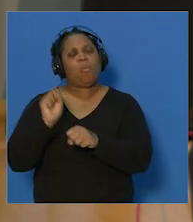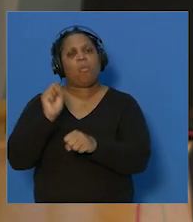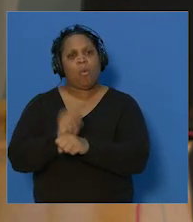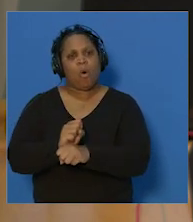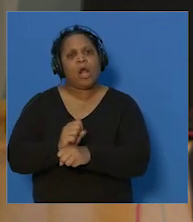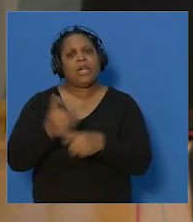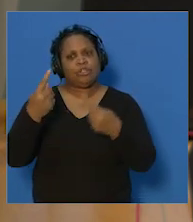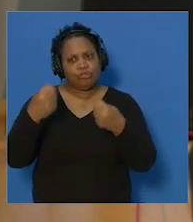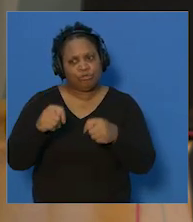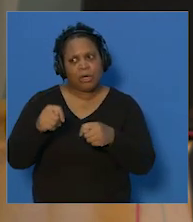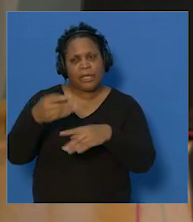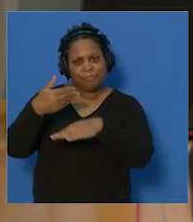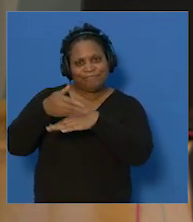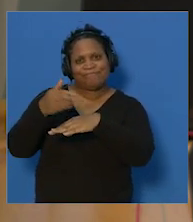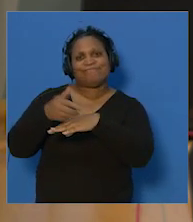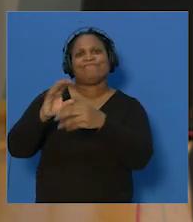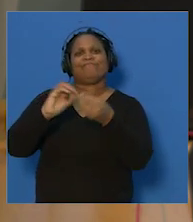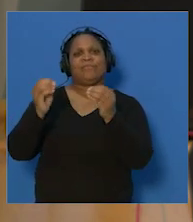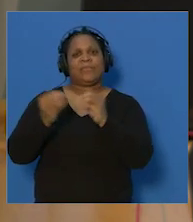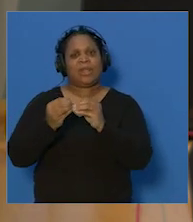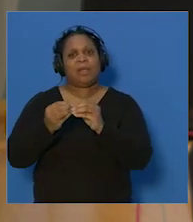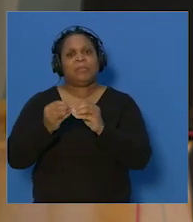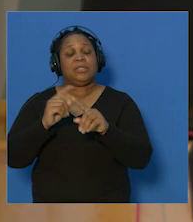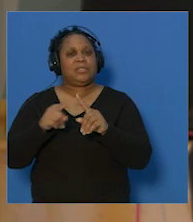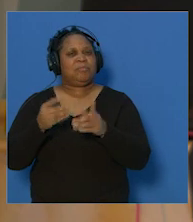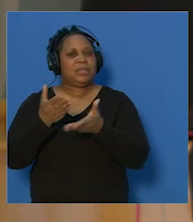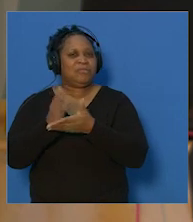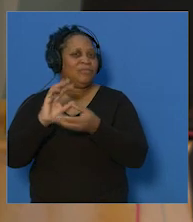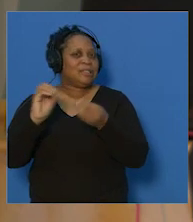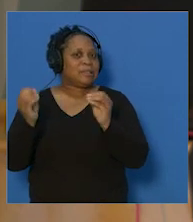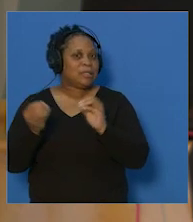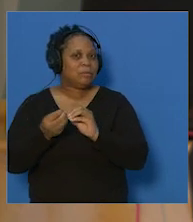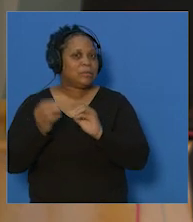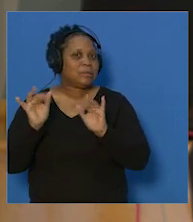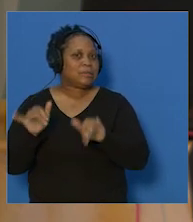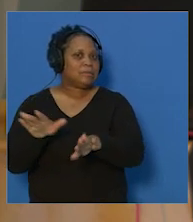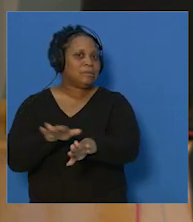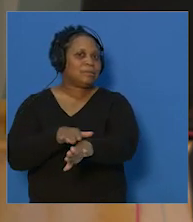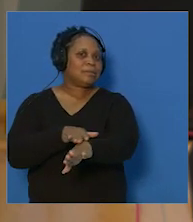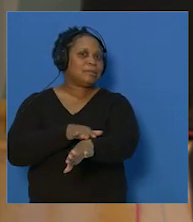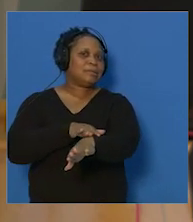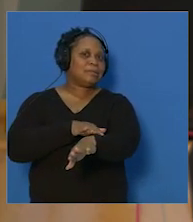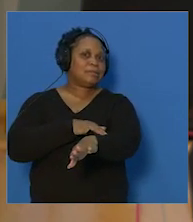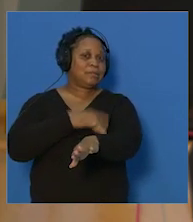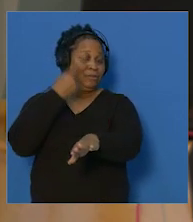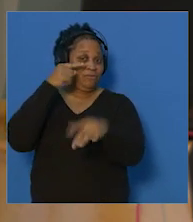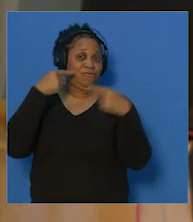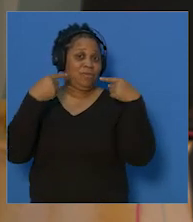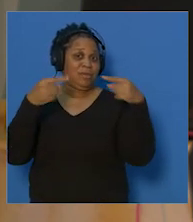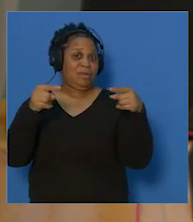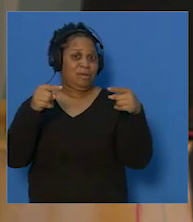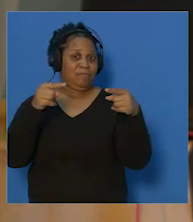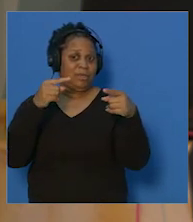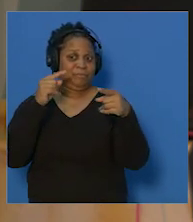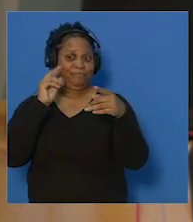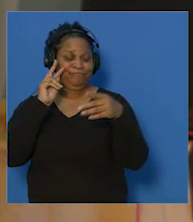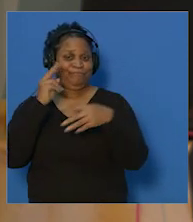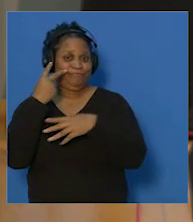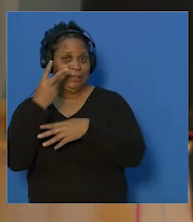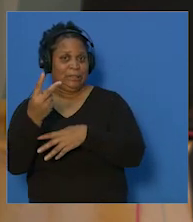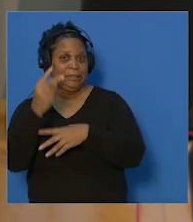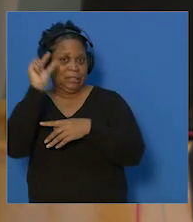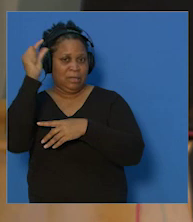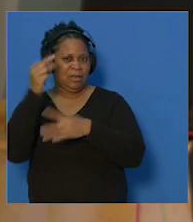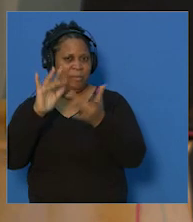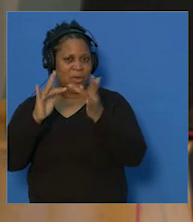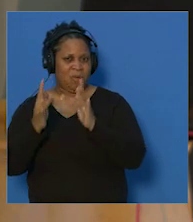numbers released on a timely basis. The official numbers are still slow in coming out for the public to view on the government's website. Why